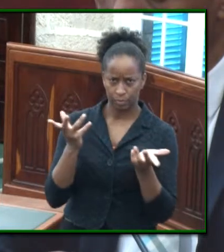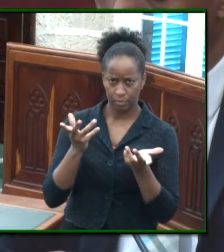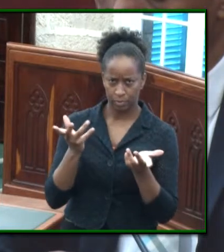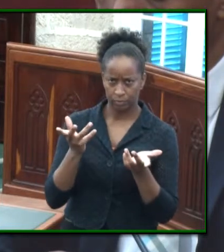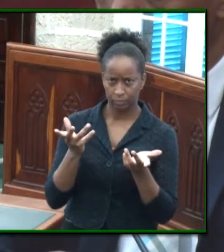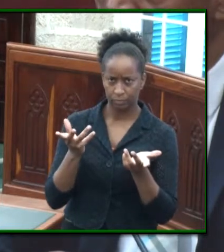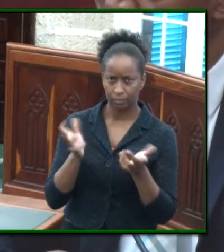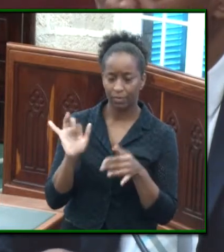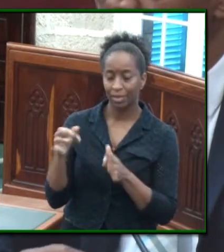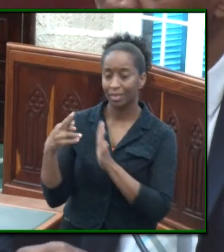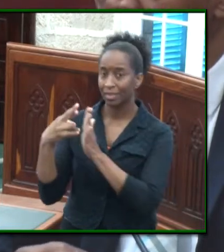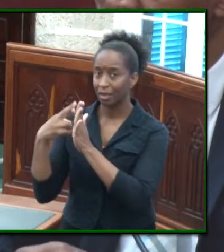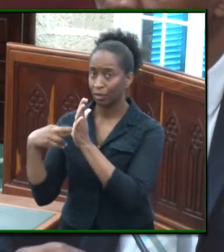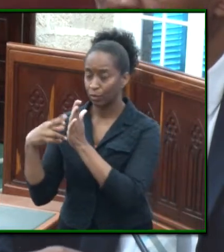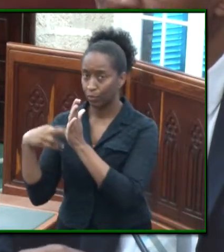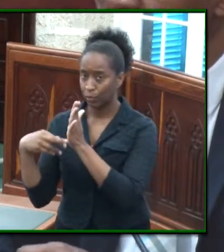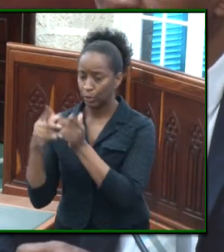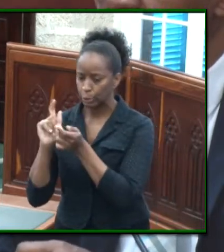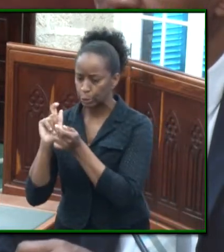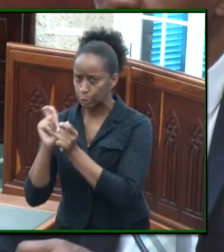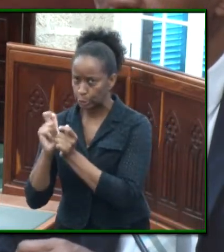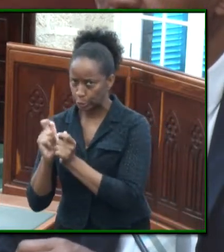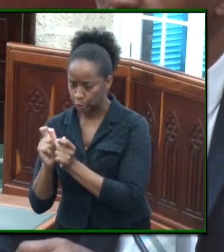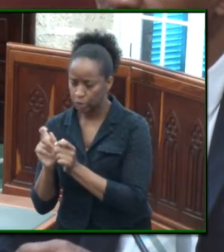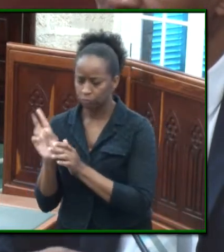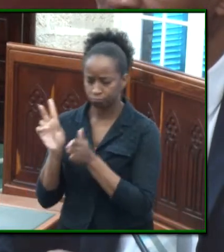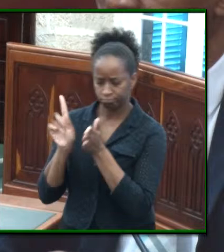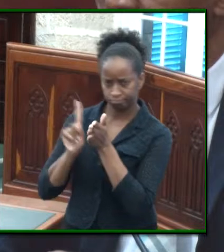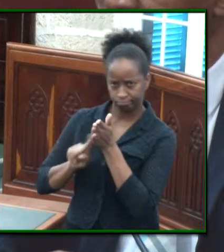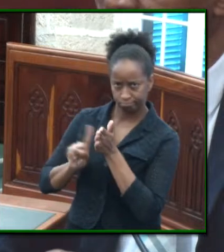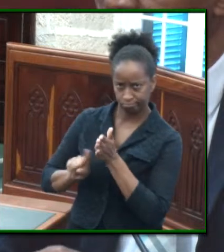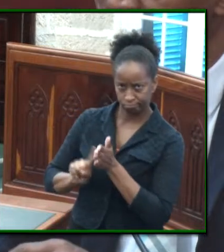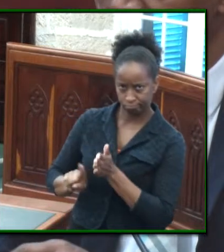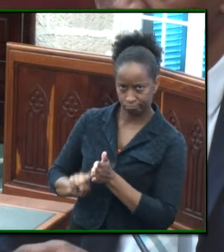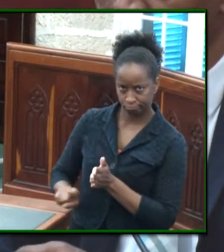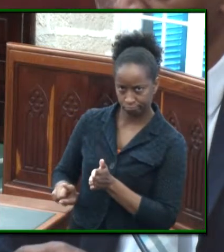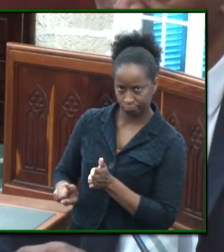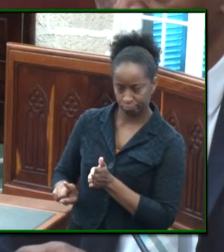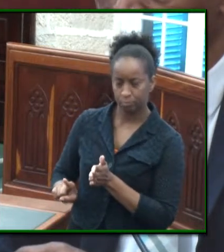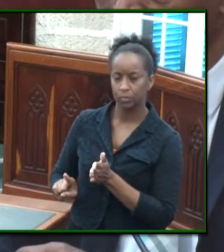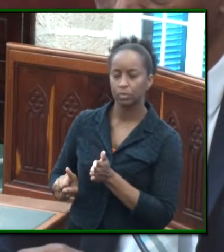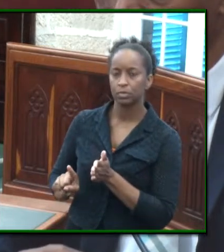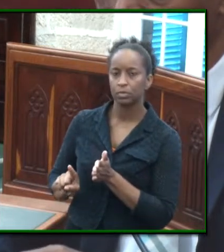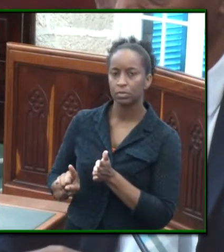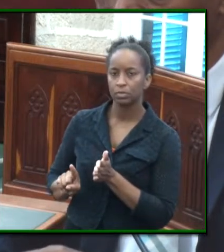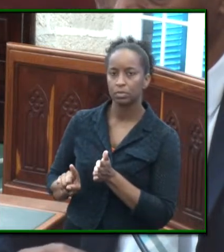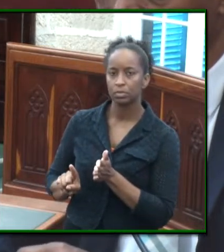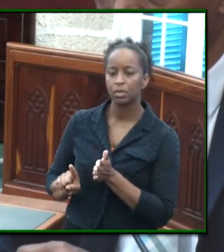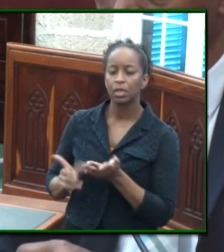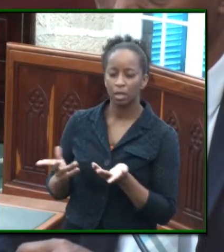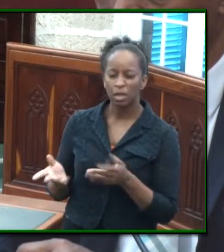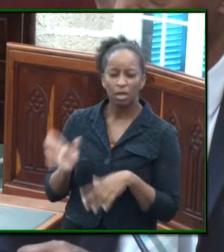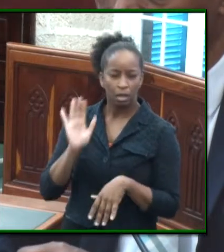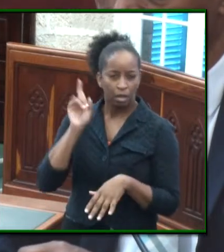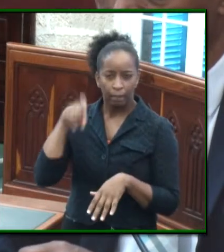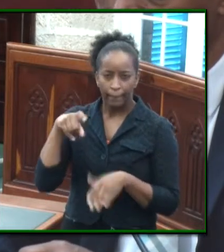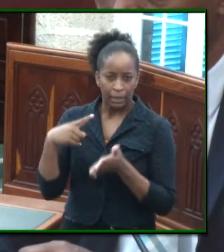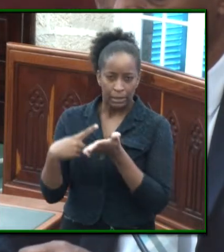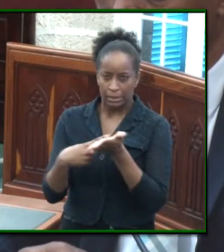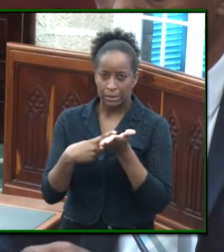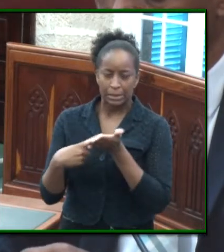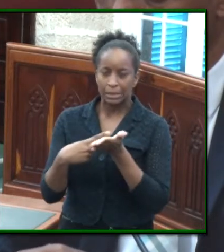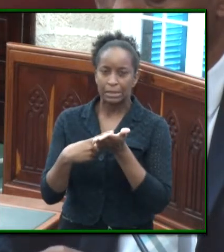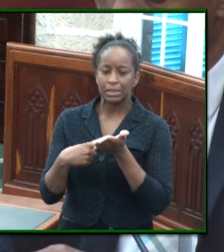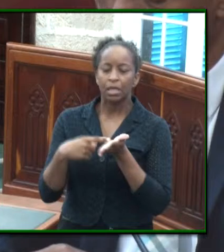now to the workings of the commercial court. We're going to look at the question of fees, because if you want a matter,